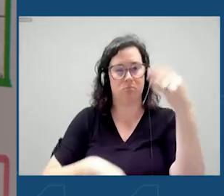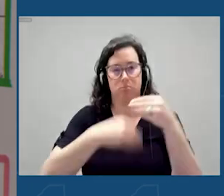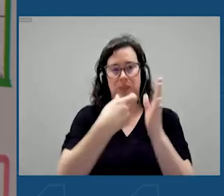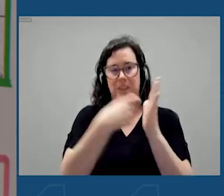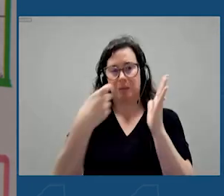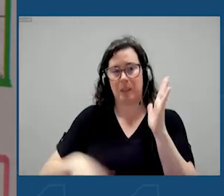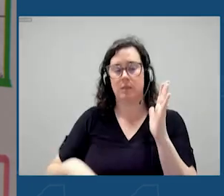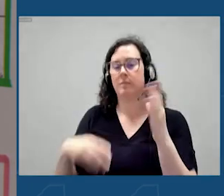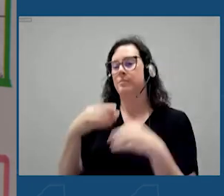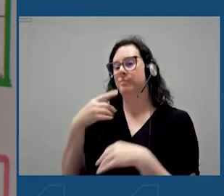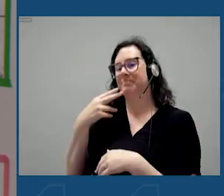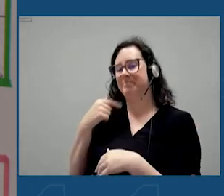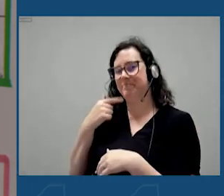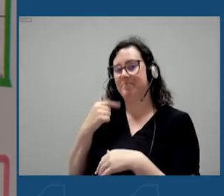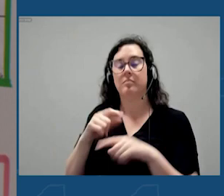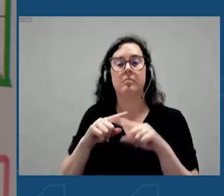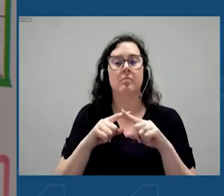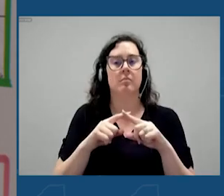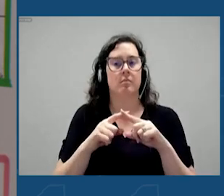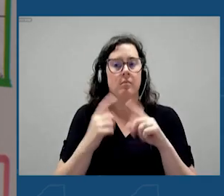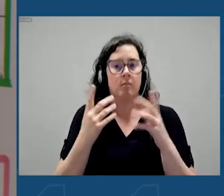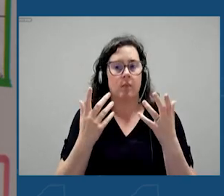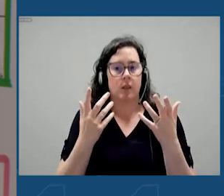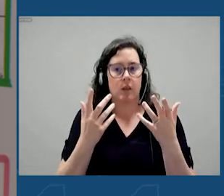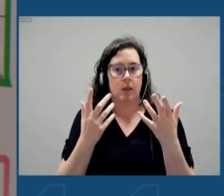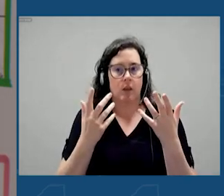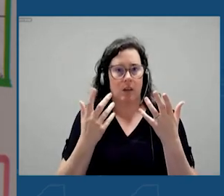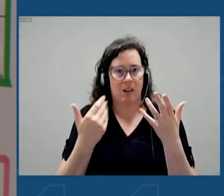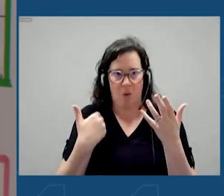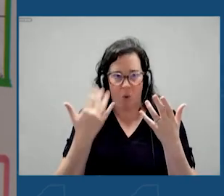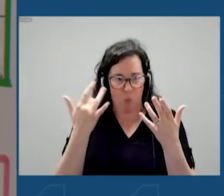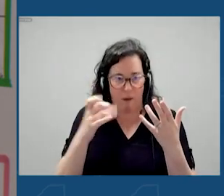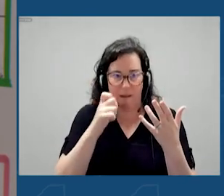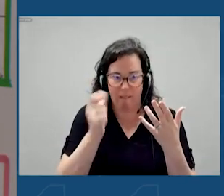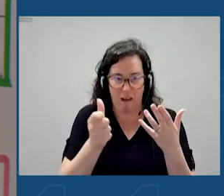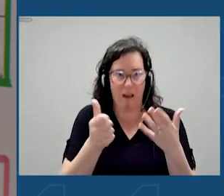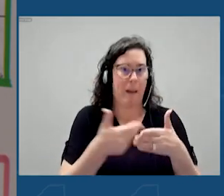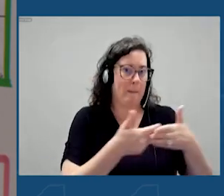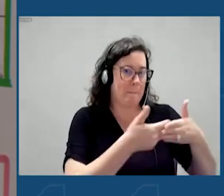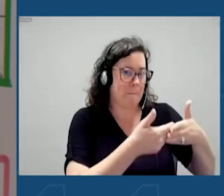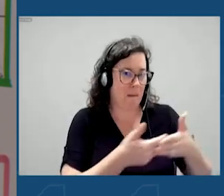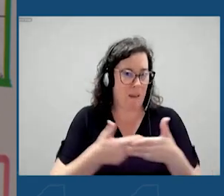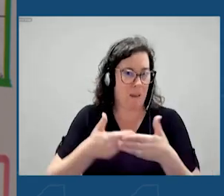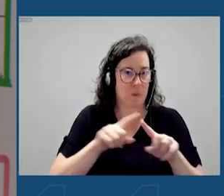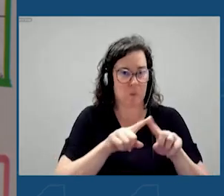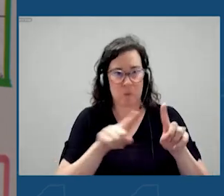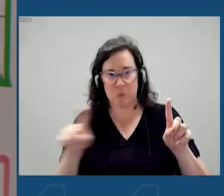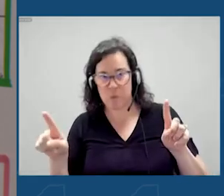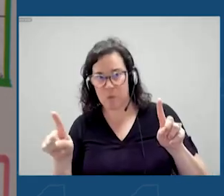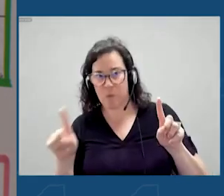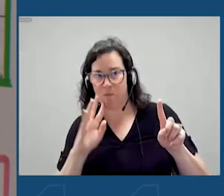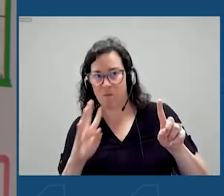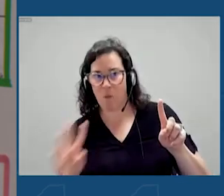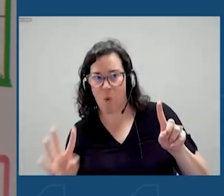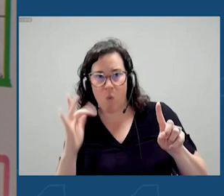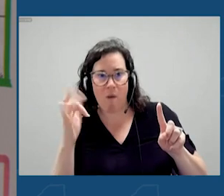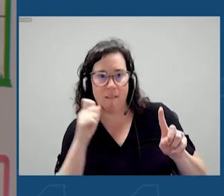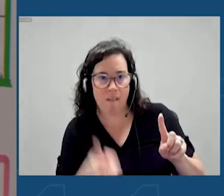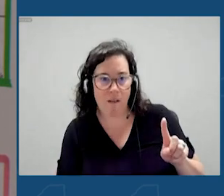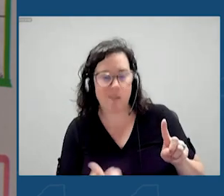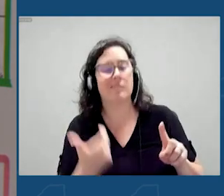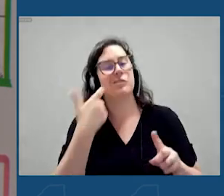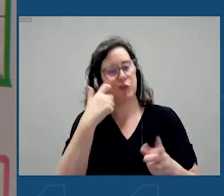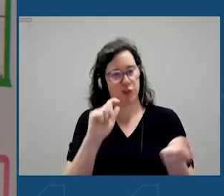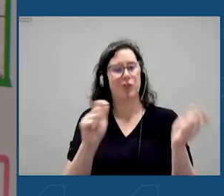So why isn't it from infant, newborn to age 4 covered as well for that family child tax credit? We just changed that in